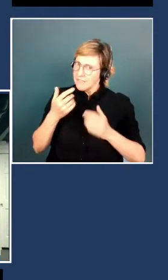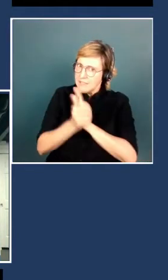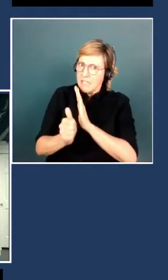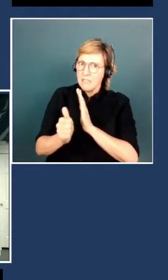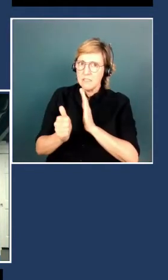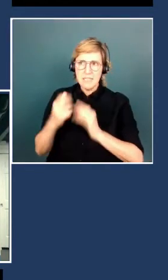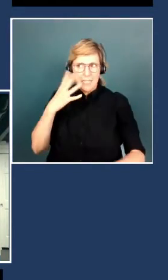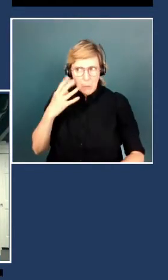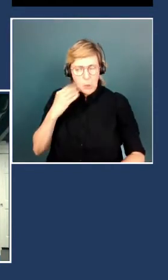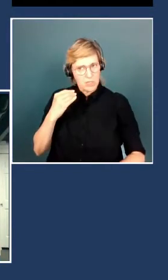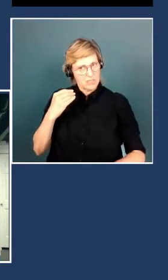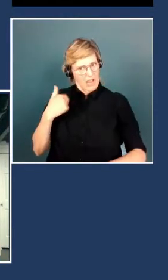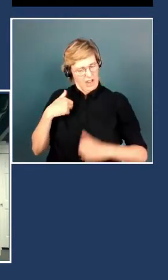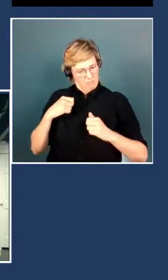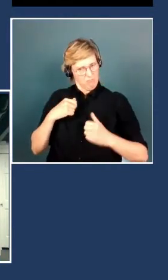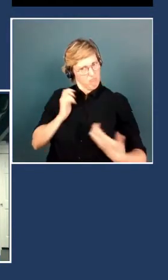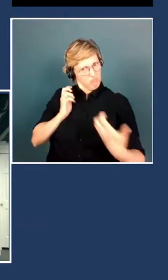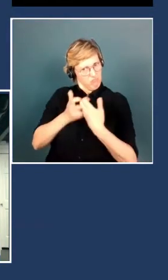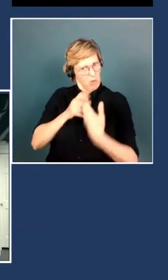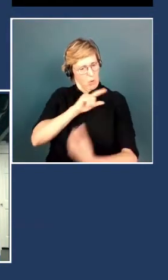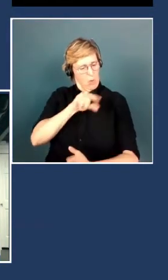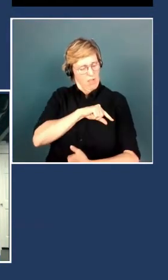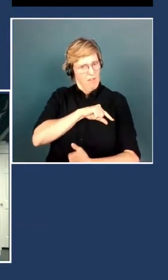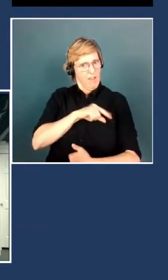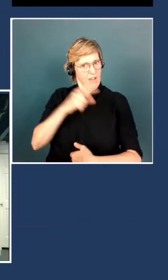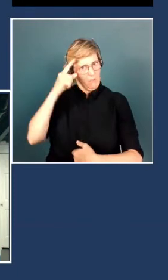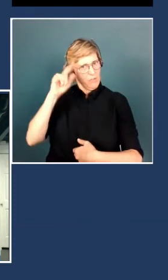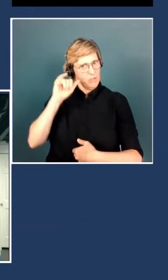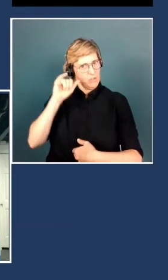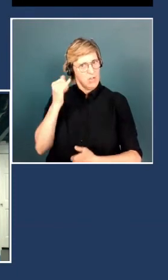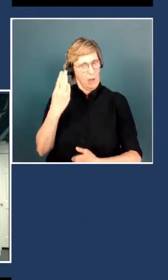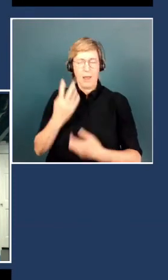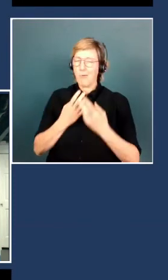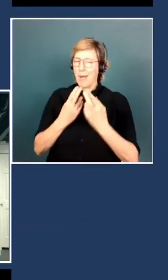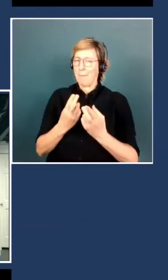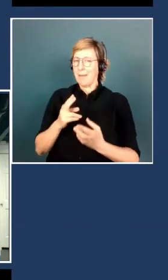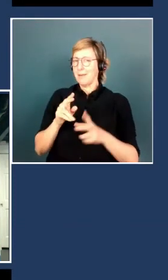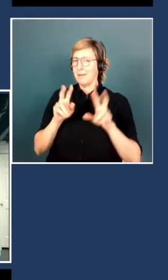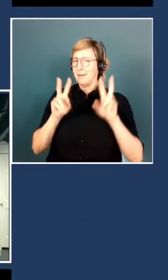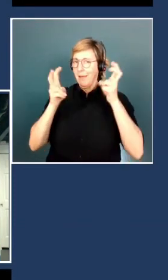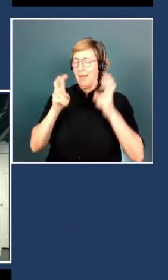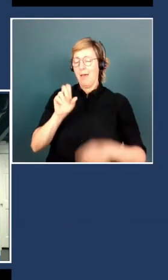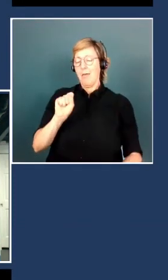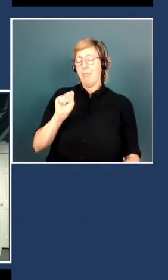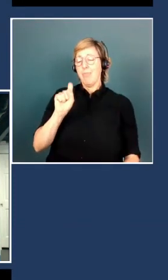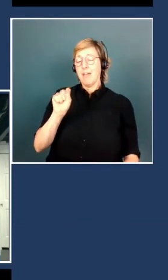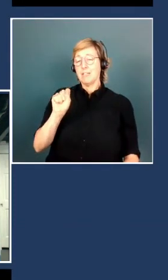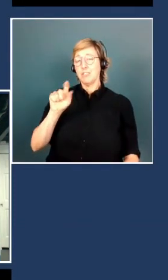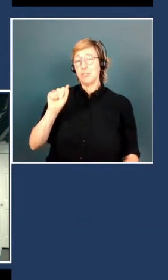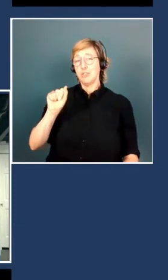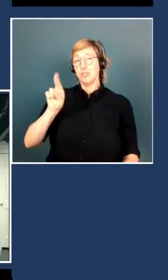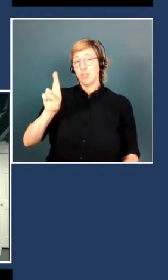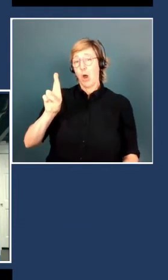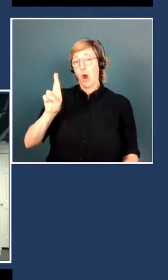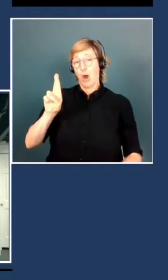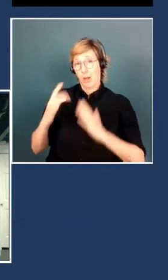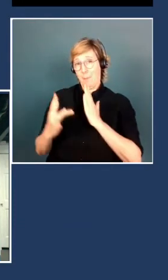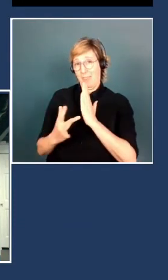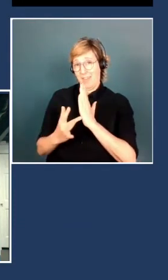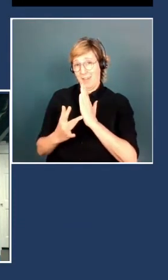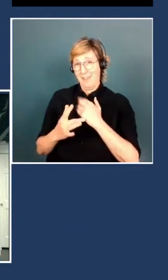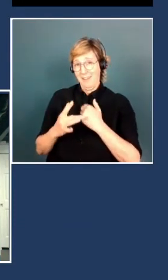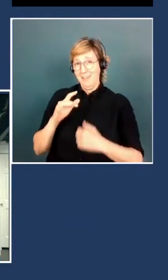So I always recommend using the STAR method. This will really set you up for success. If you're not familiar with the STAR